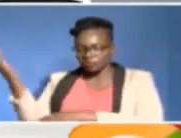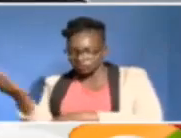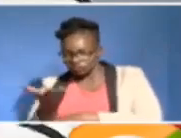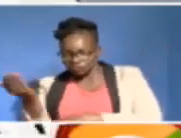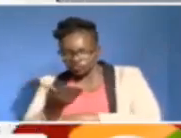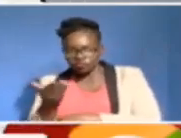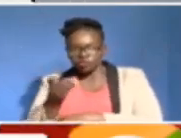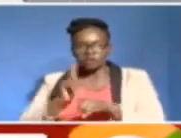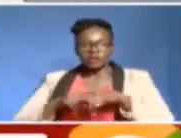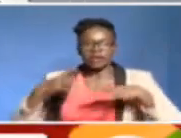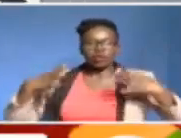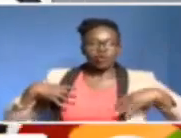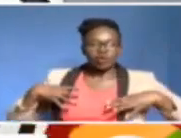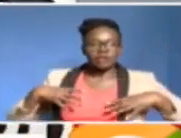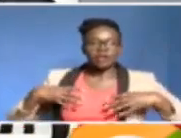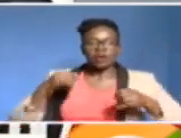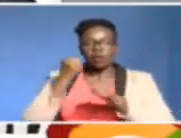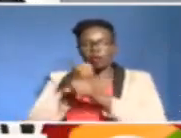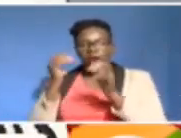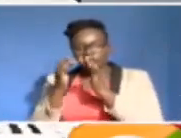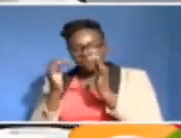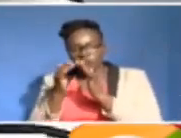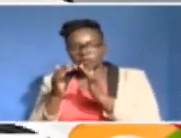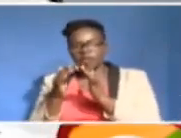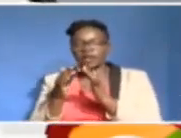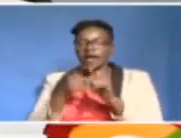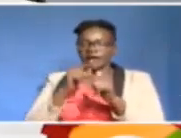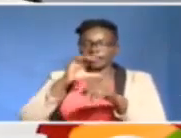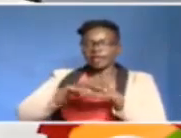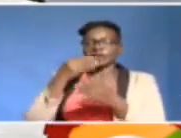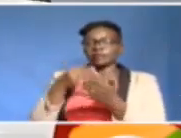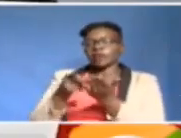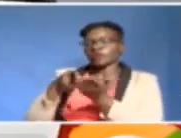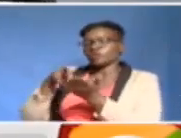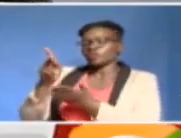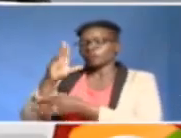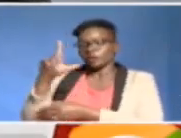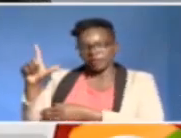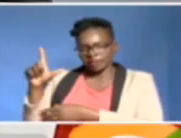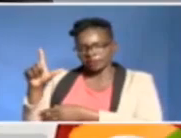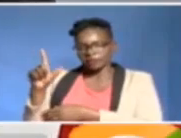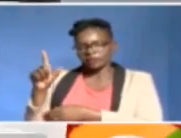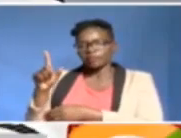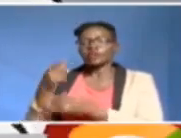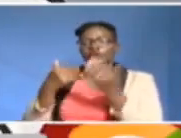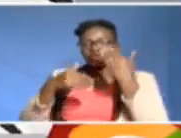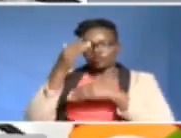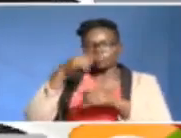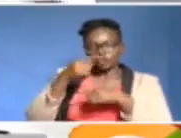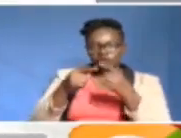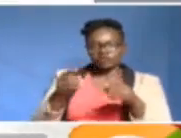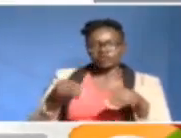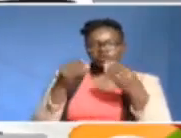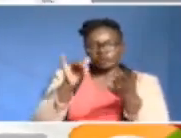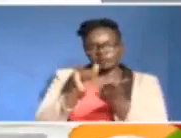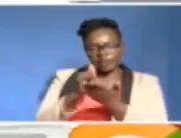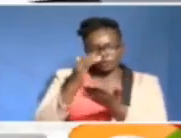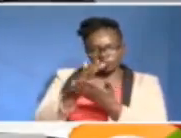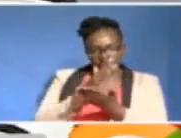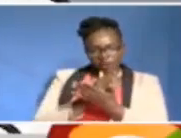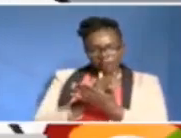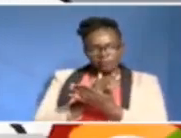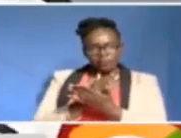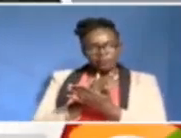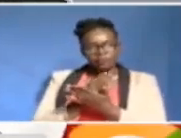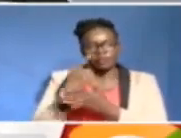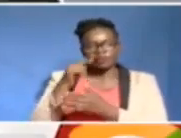holidays, work in the cyber, do whatever, and get this money to pay up my bills. Our university is still offering that kind of recourse for